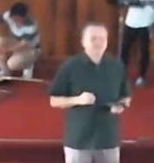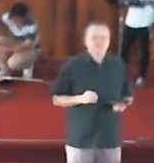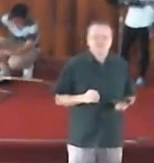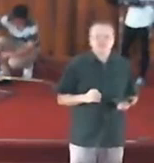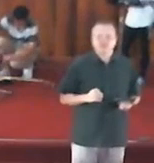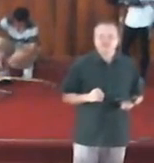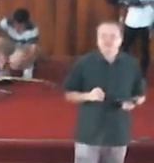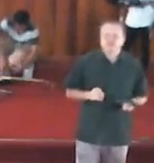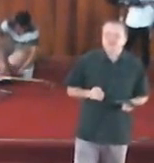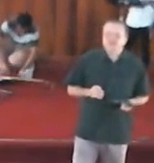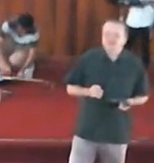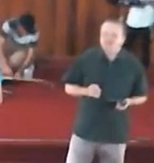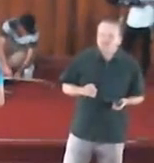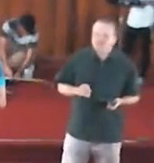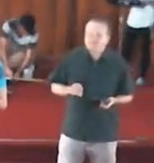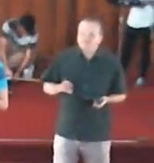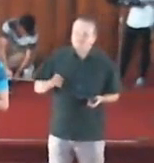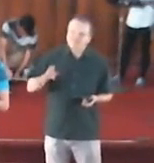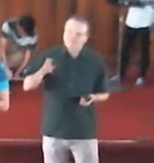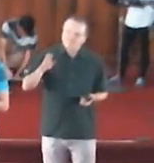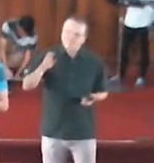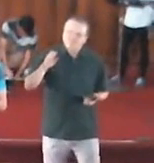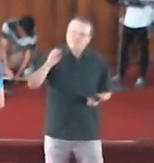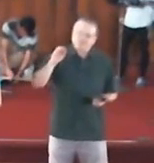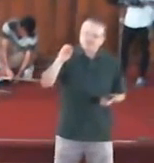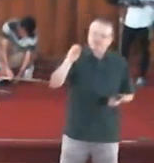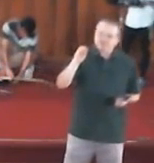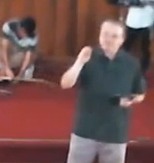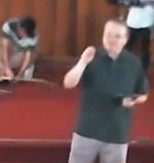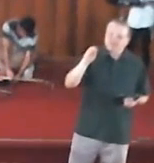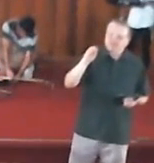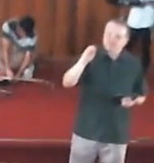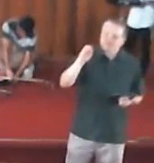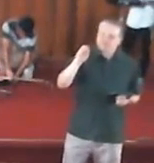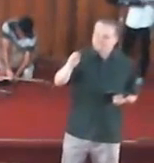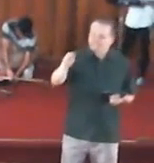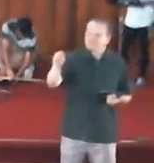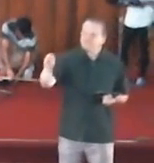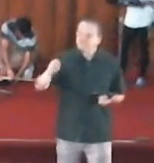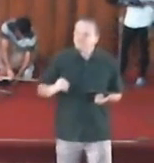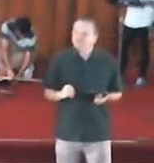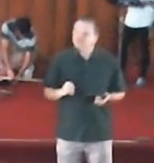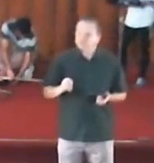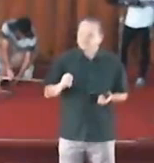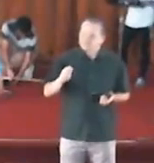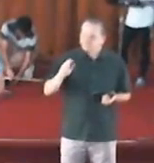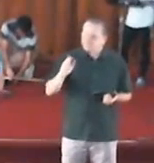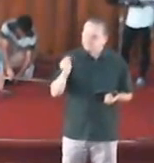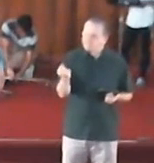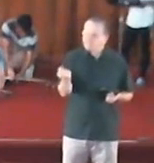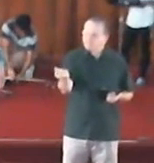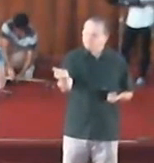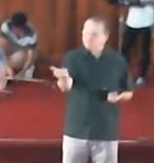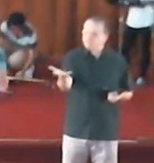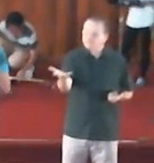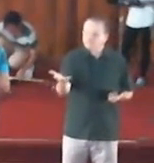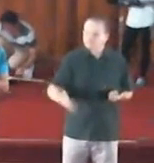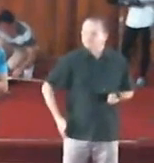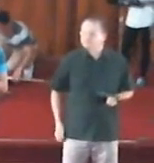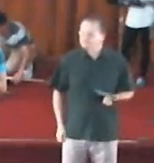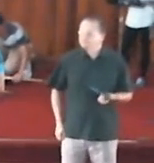us. Y si el Señor te está indicando que tienes que entregar un